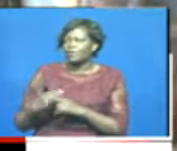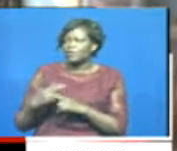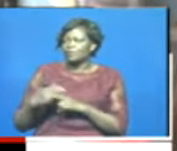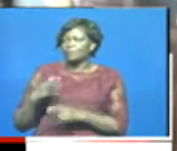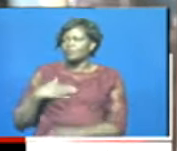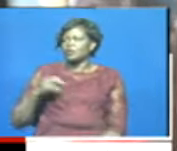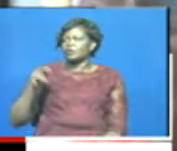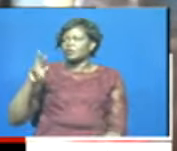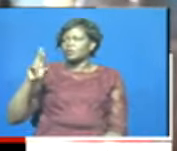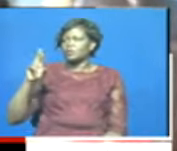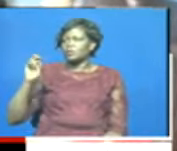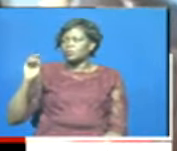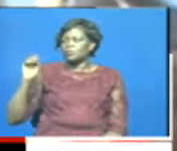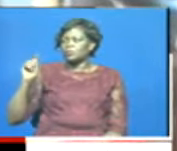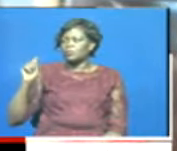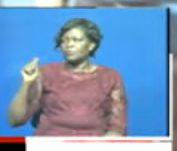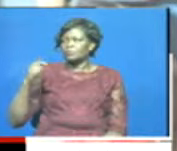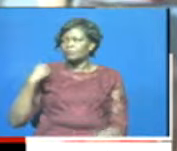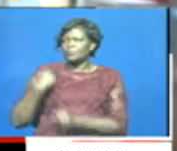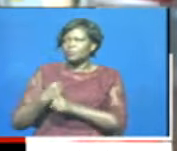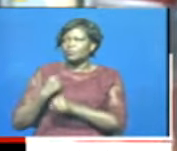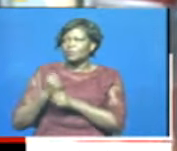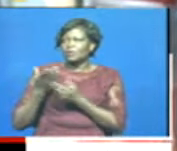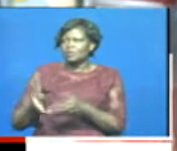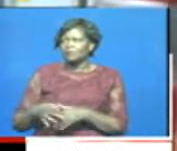just a attendant at Shell Phoenix,